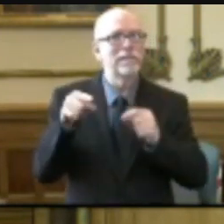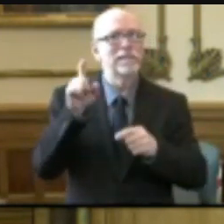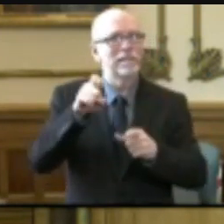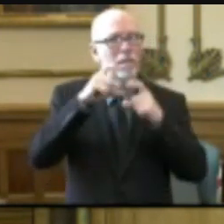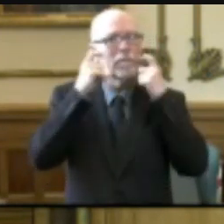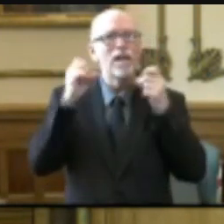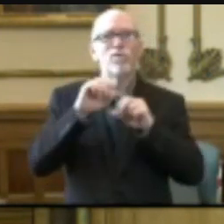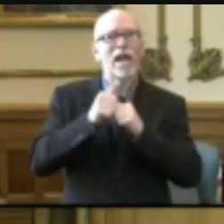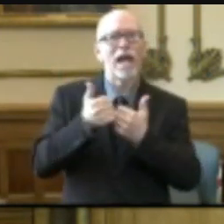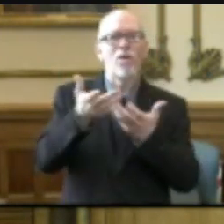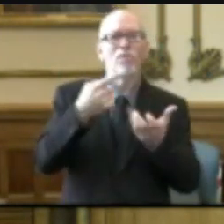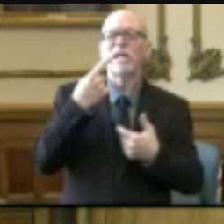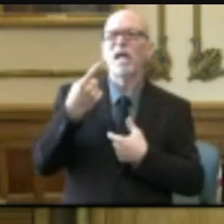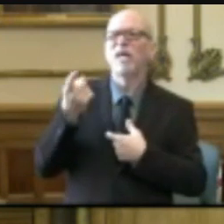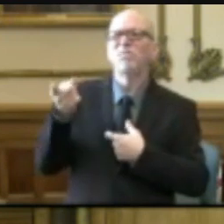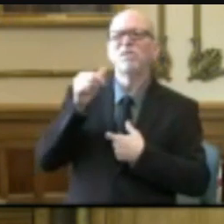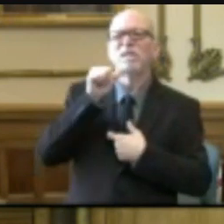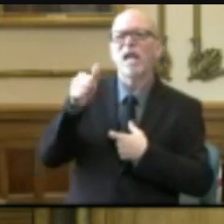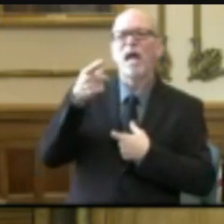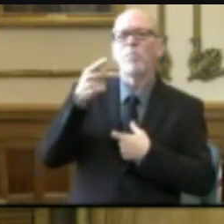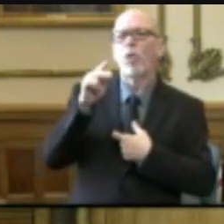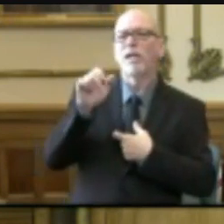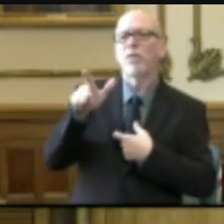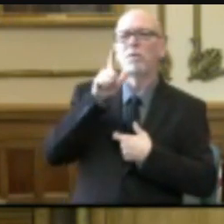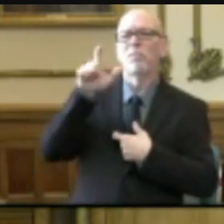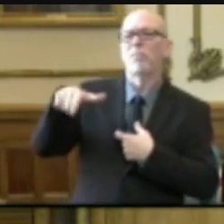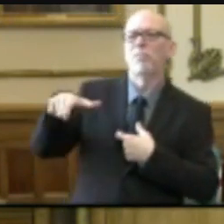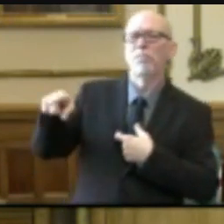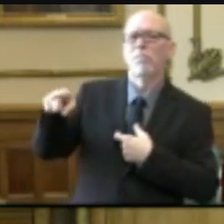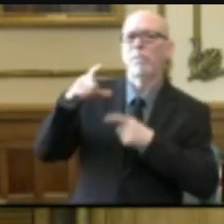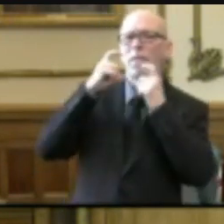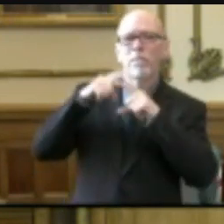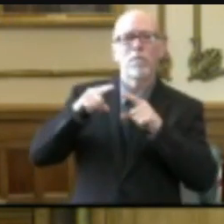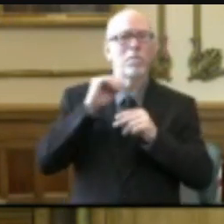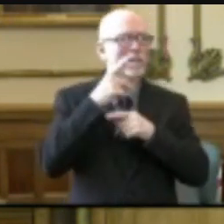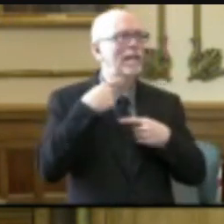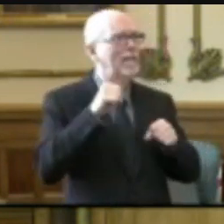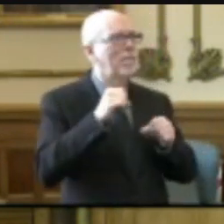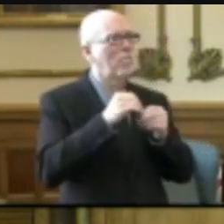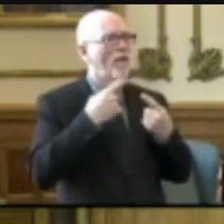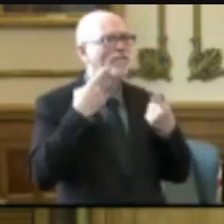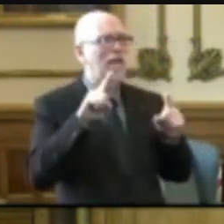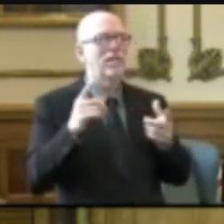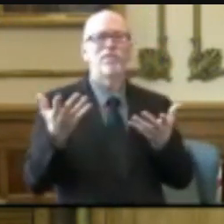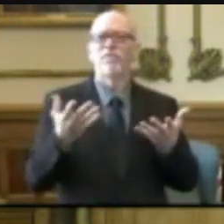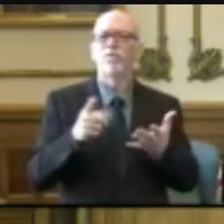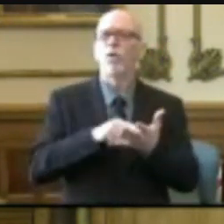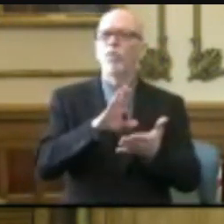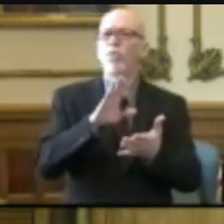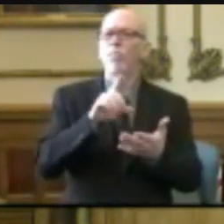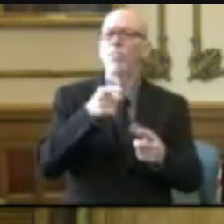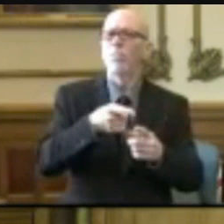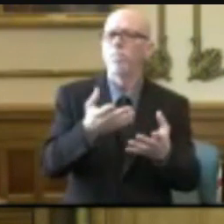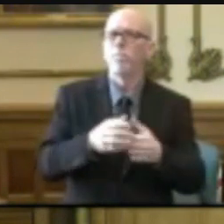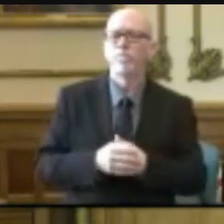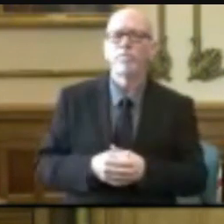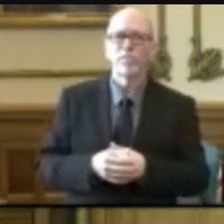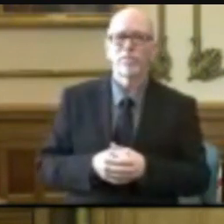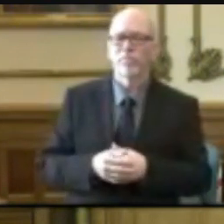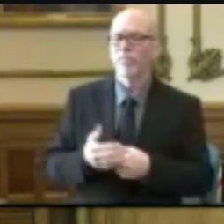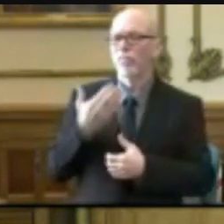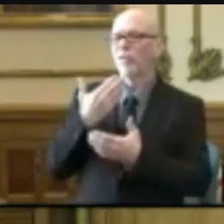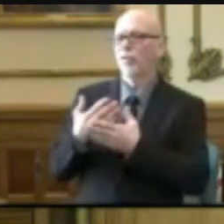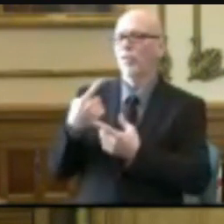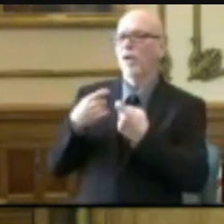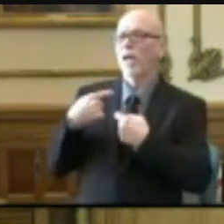we balance you saying that's not practical with these guys now saying, well, it's effective? So very good question, and I watched